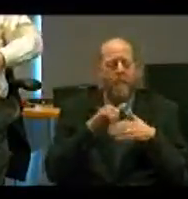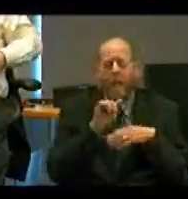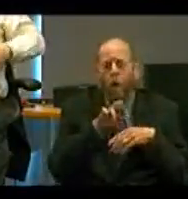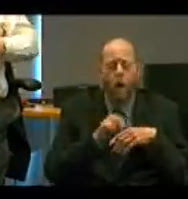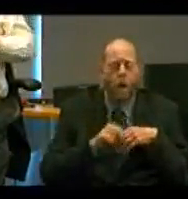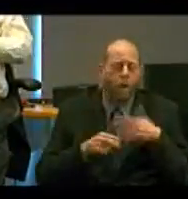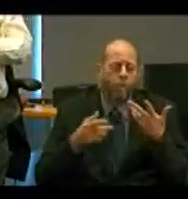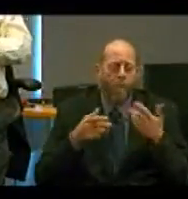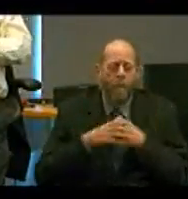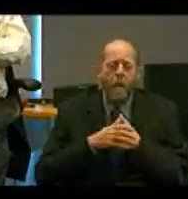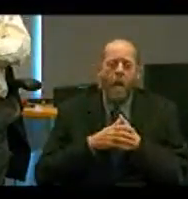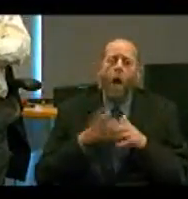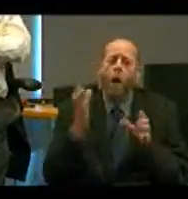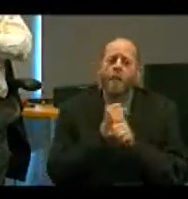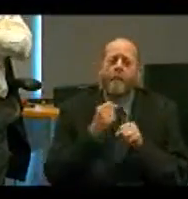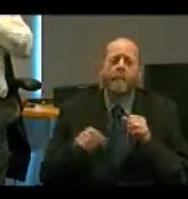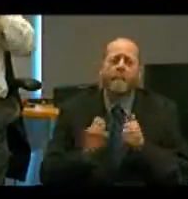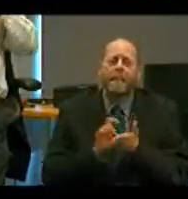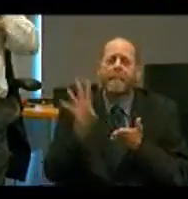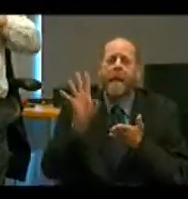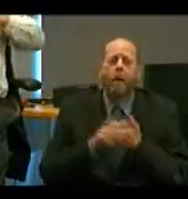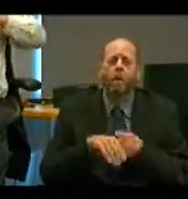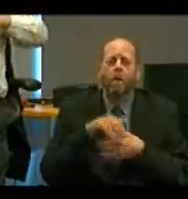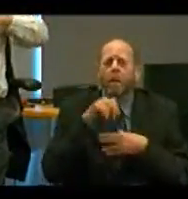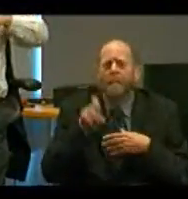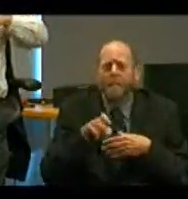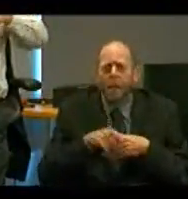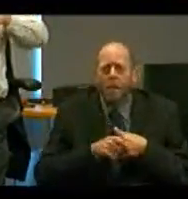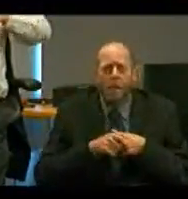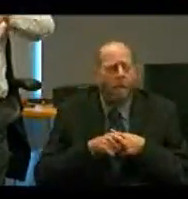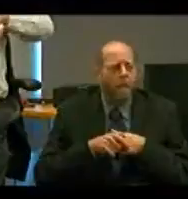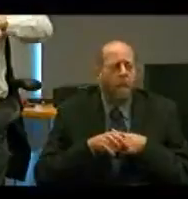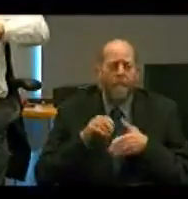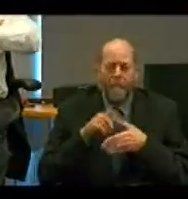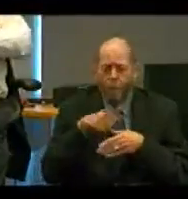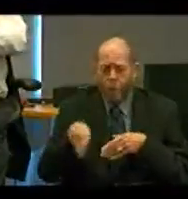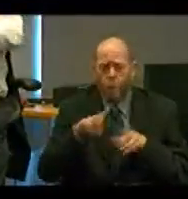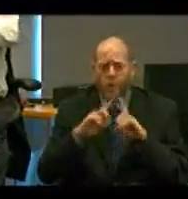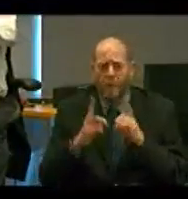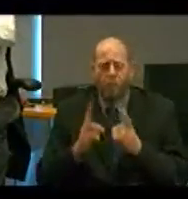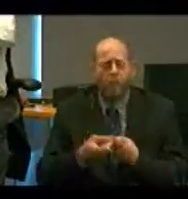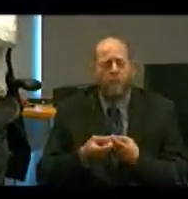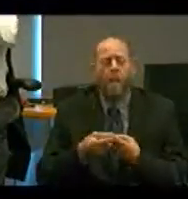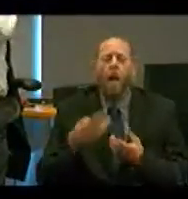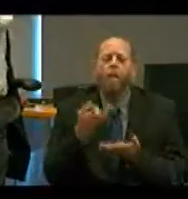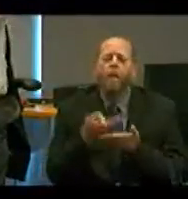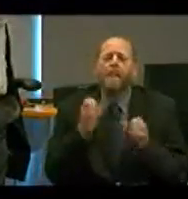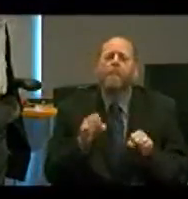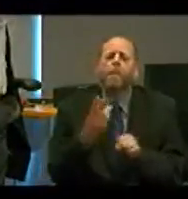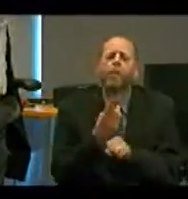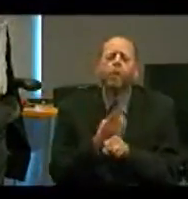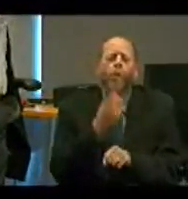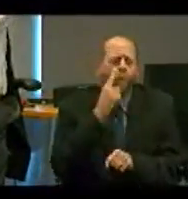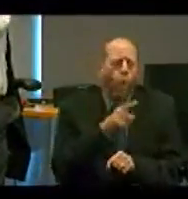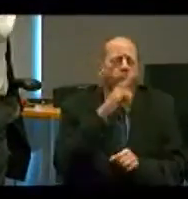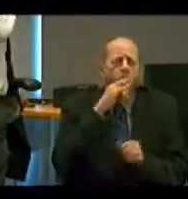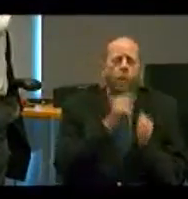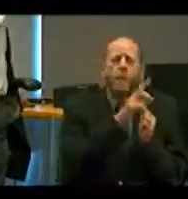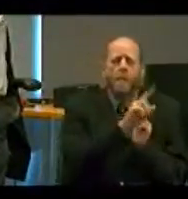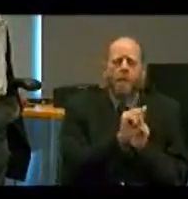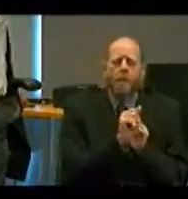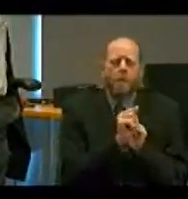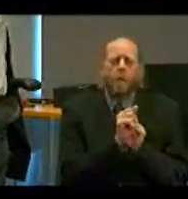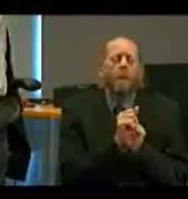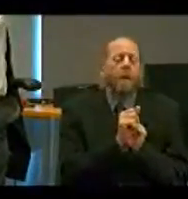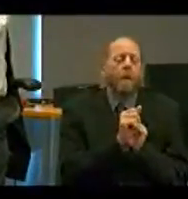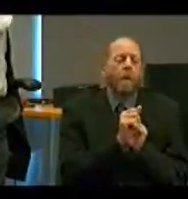are getting kicked out unnecessarily, in those districts, the funds can be used for kids with disabilities.